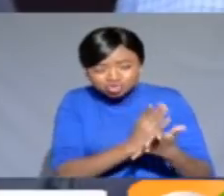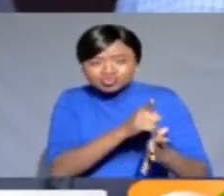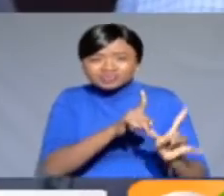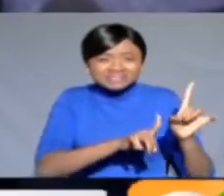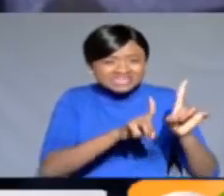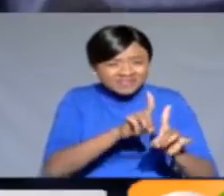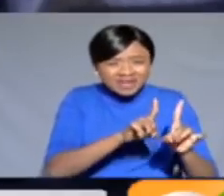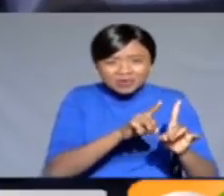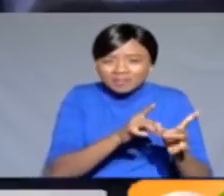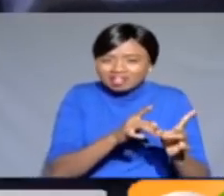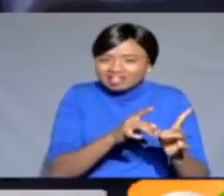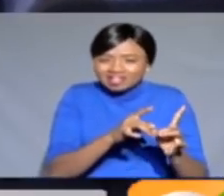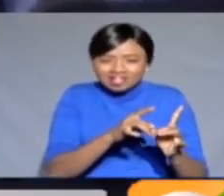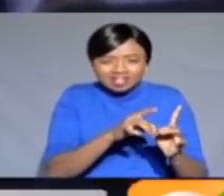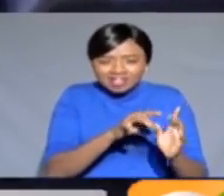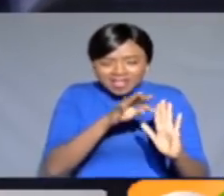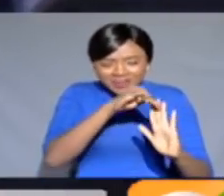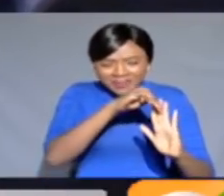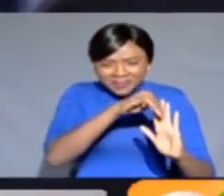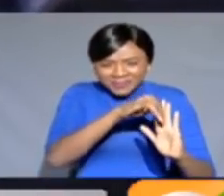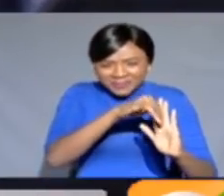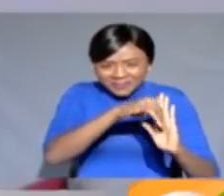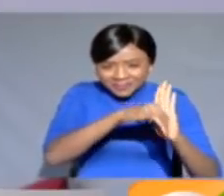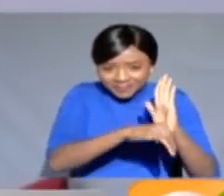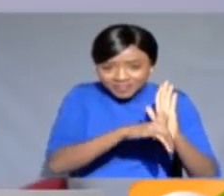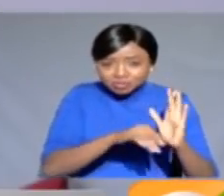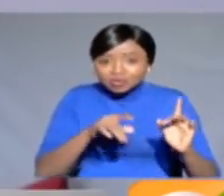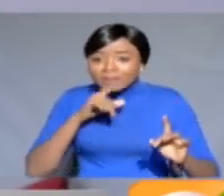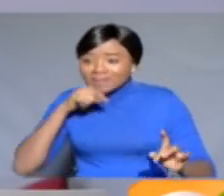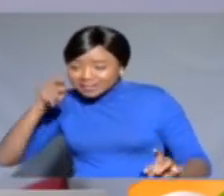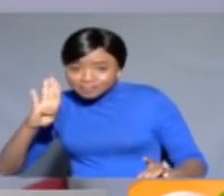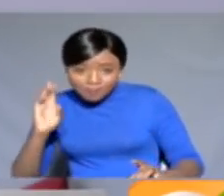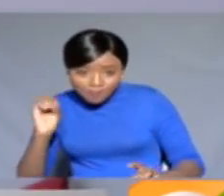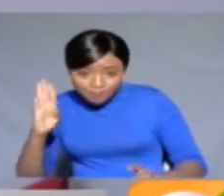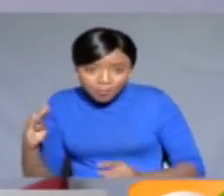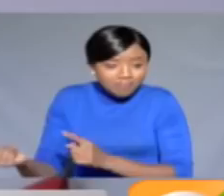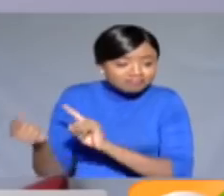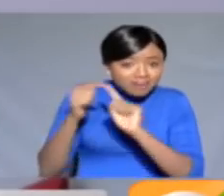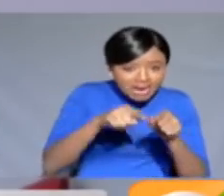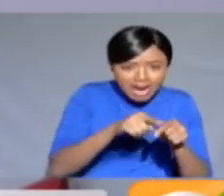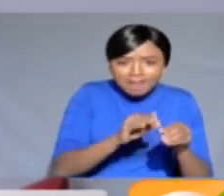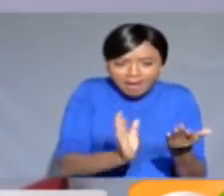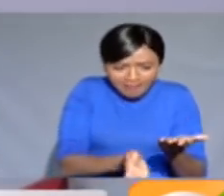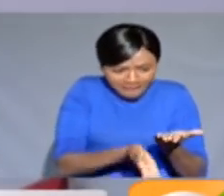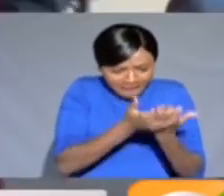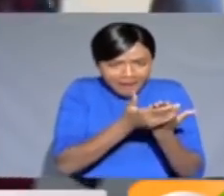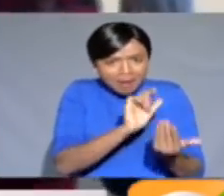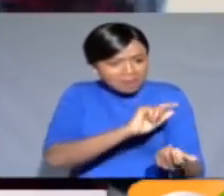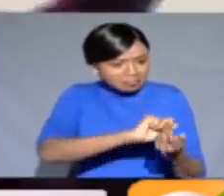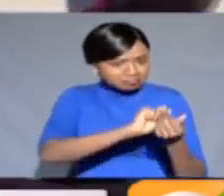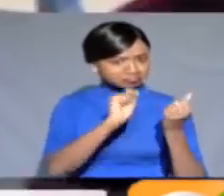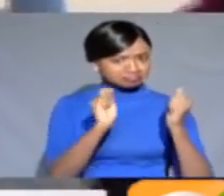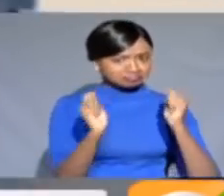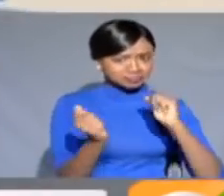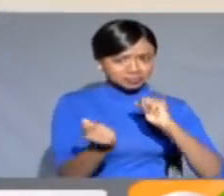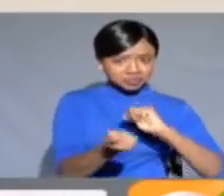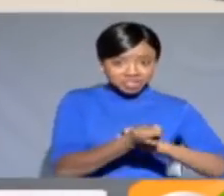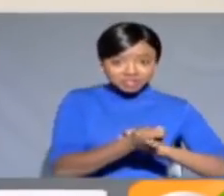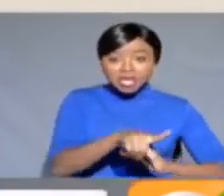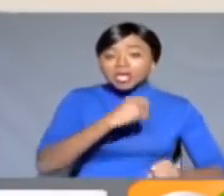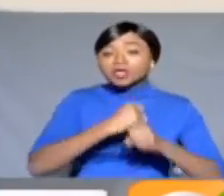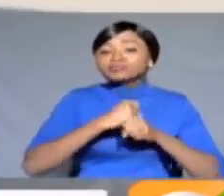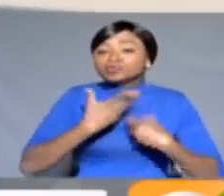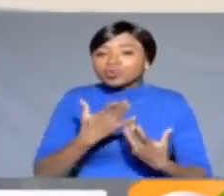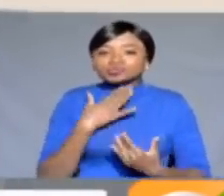in earnings, this provided a springboard for loud echoes on his tenure, but he soon would turn the tides. His first order of business was